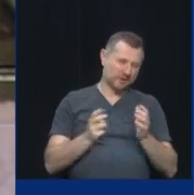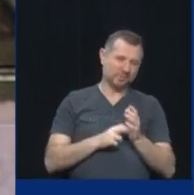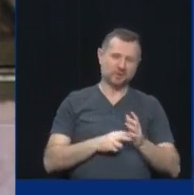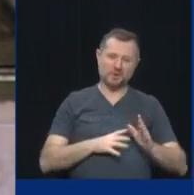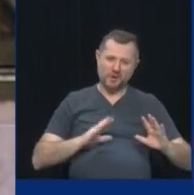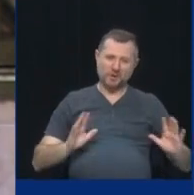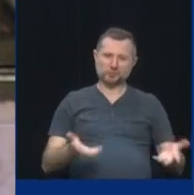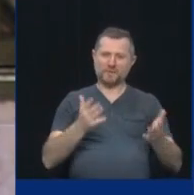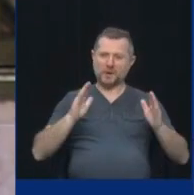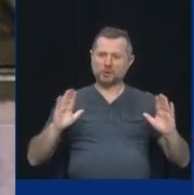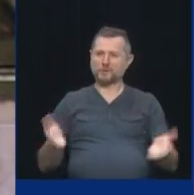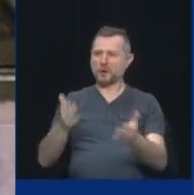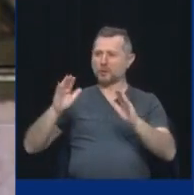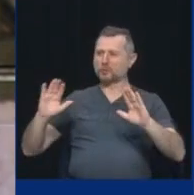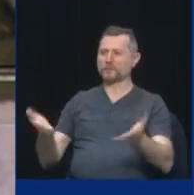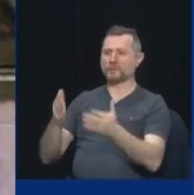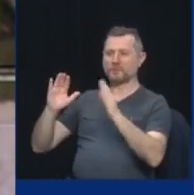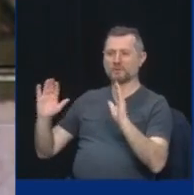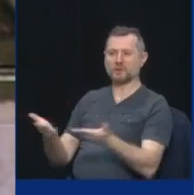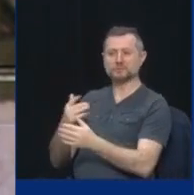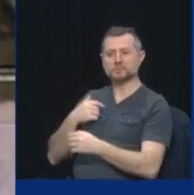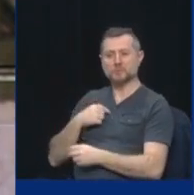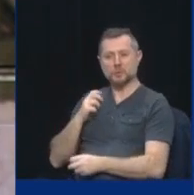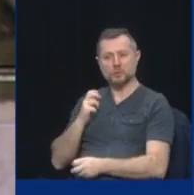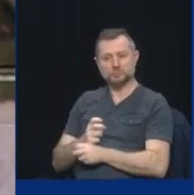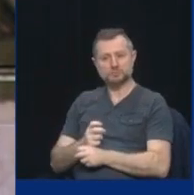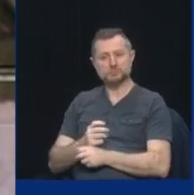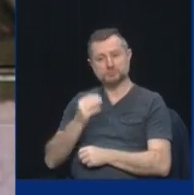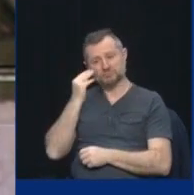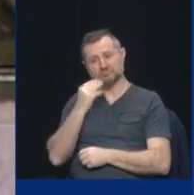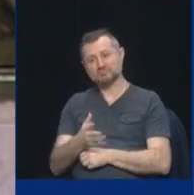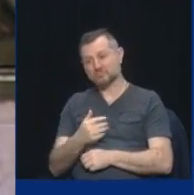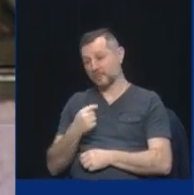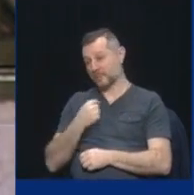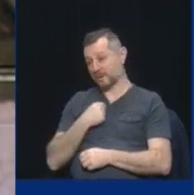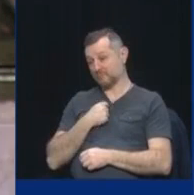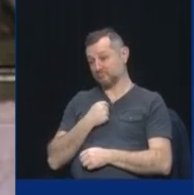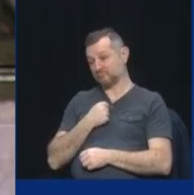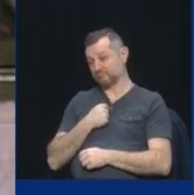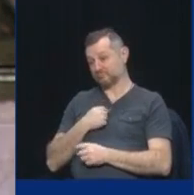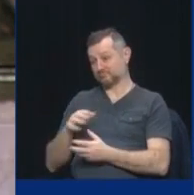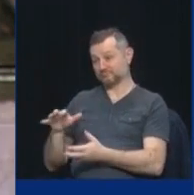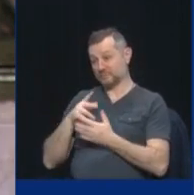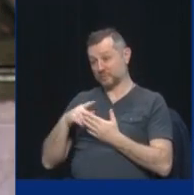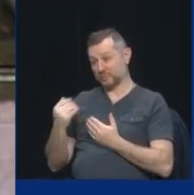resurrect a project that you didn't start than to do